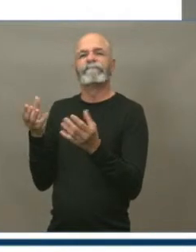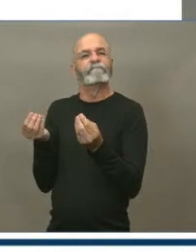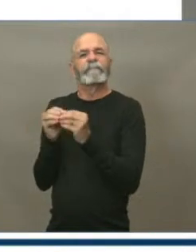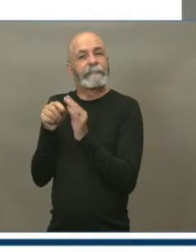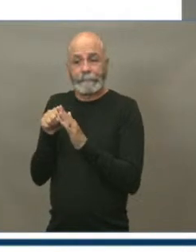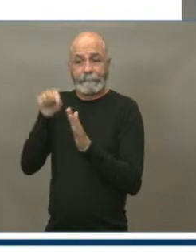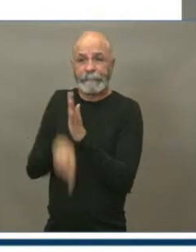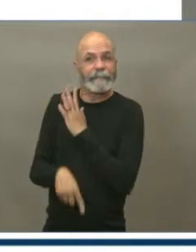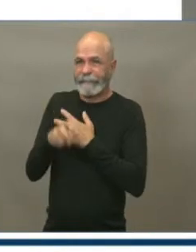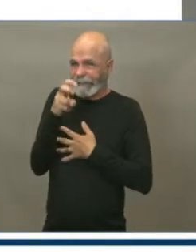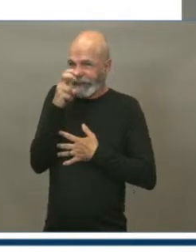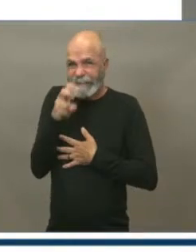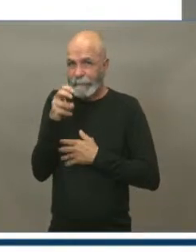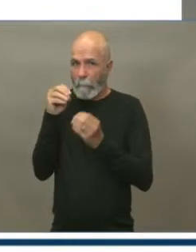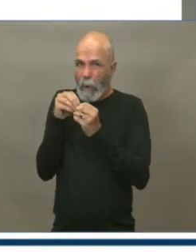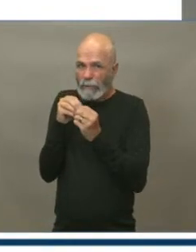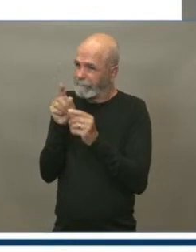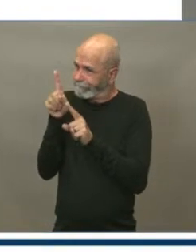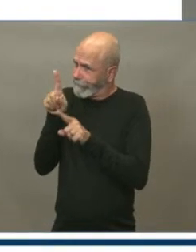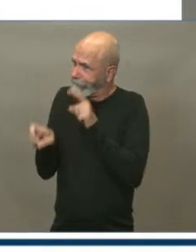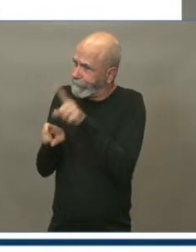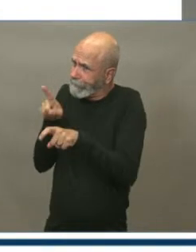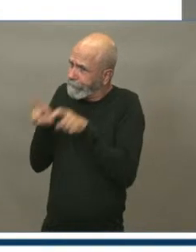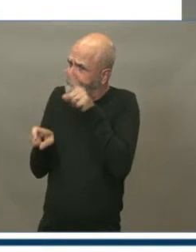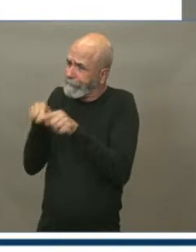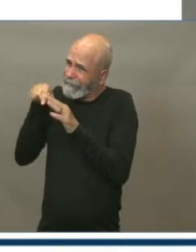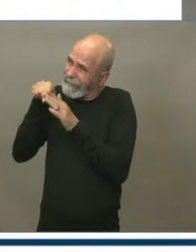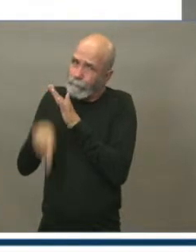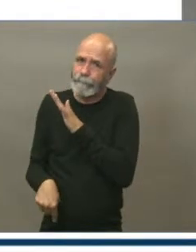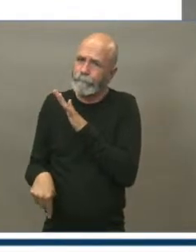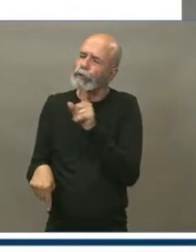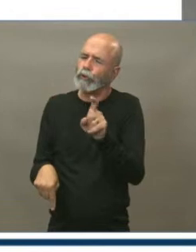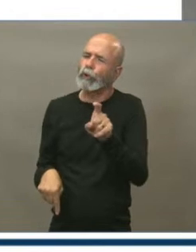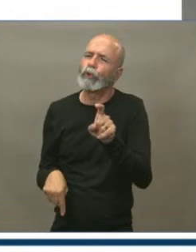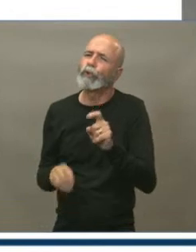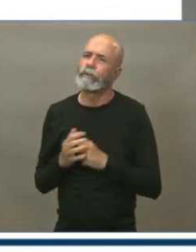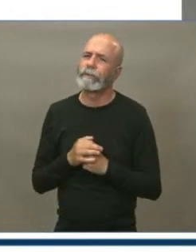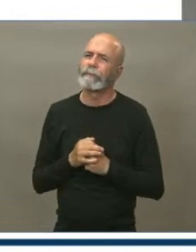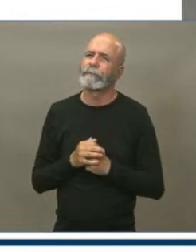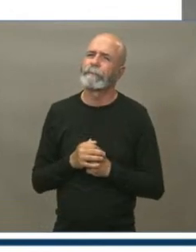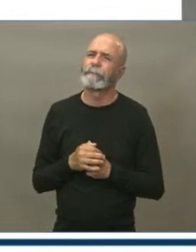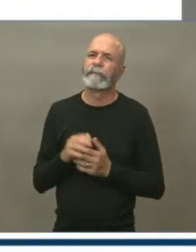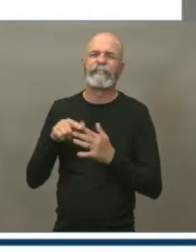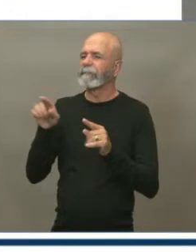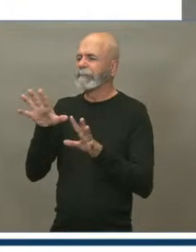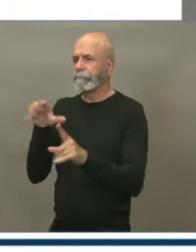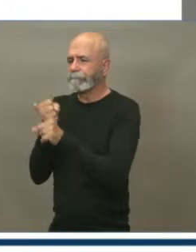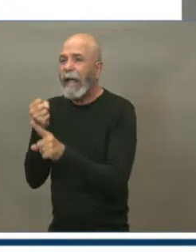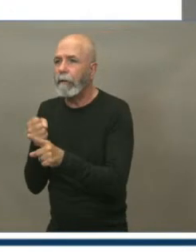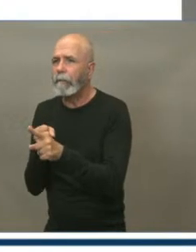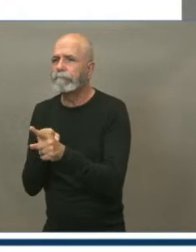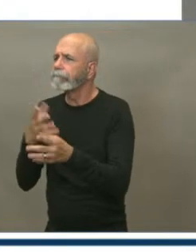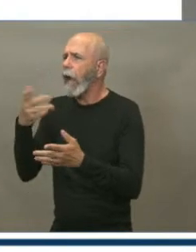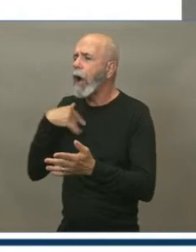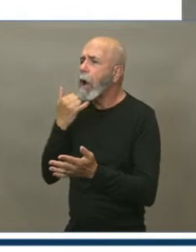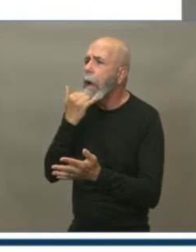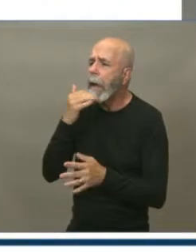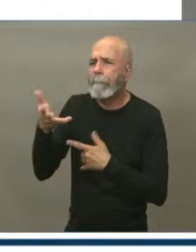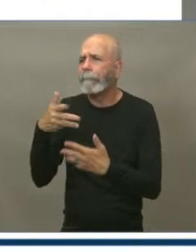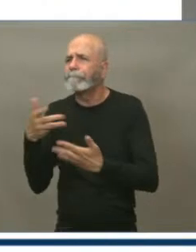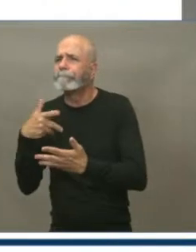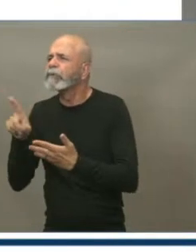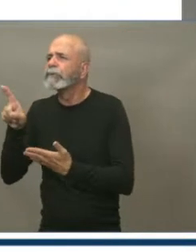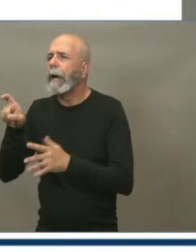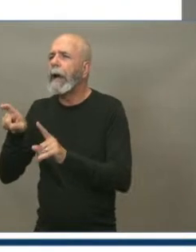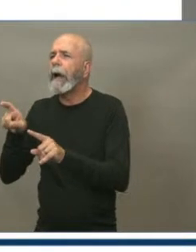work. Every time we have an outbreak, we certainly point out to where the breakdowns have been. We're working with our colleagues in occupational health